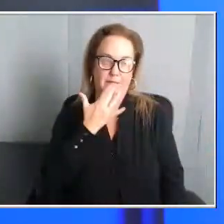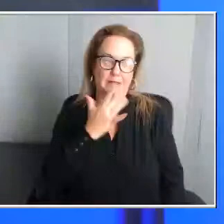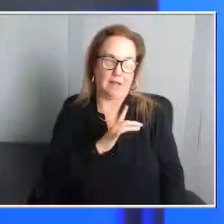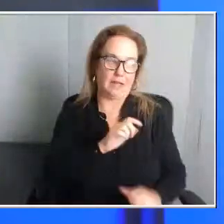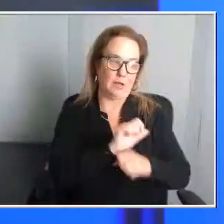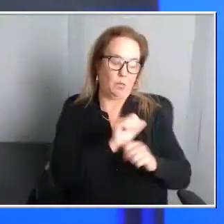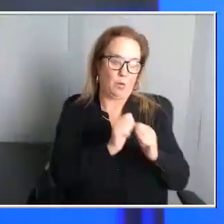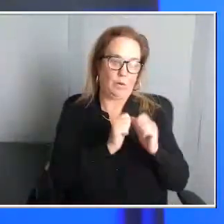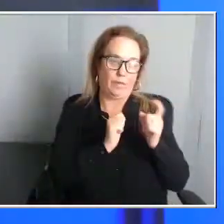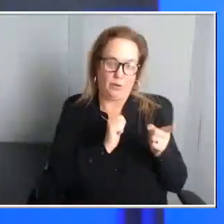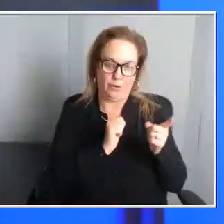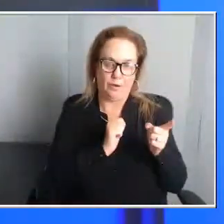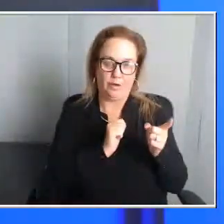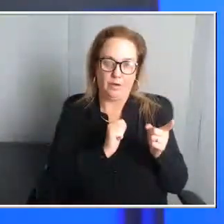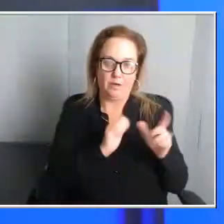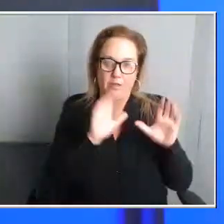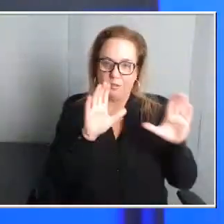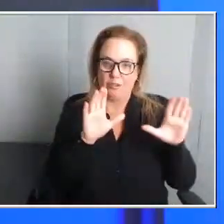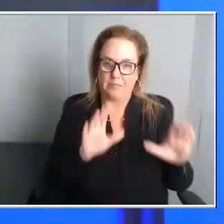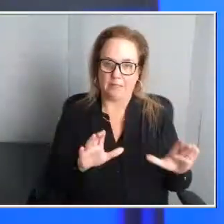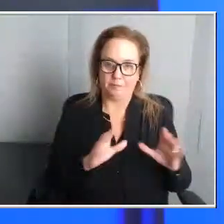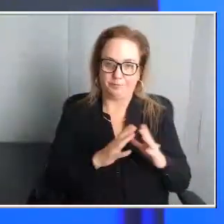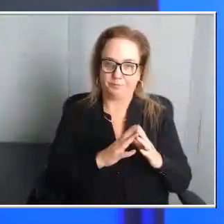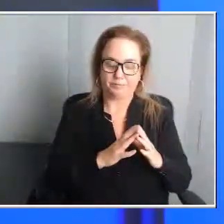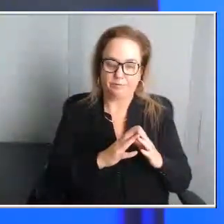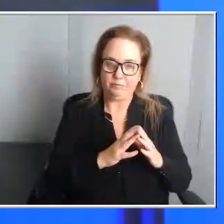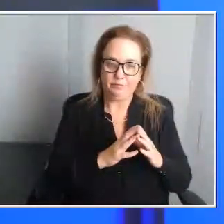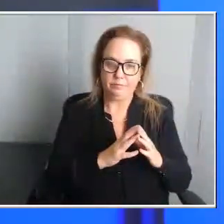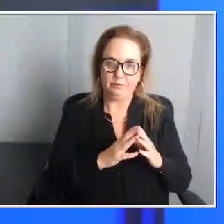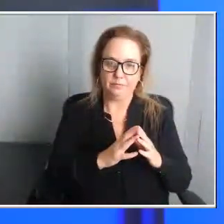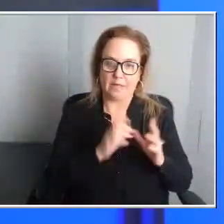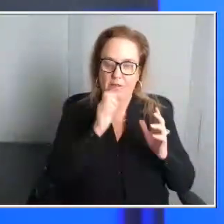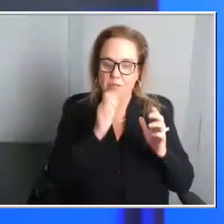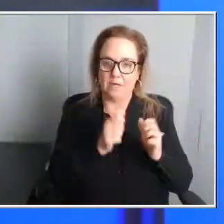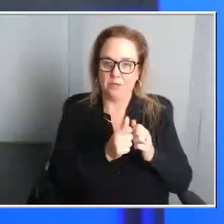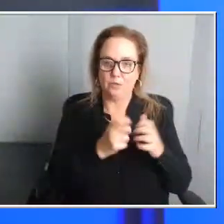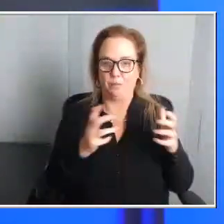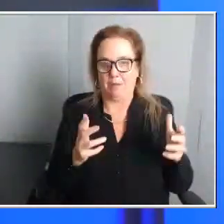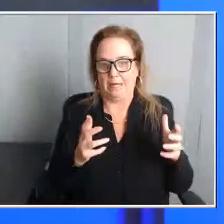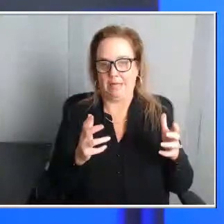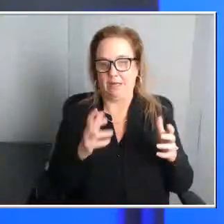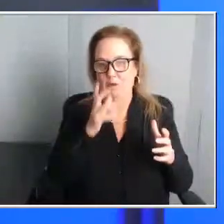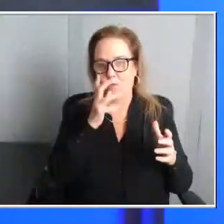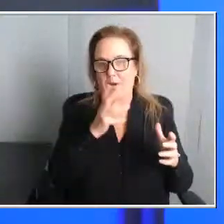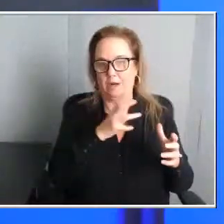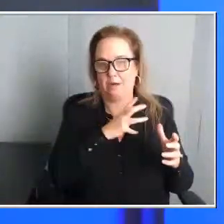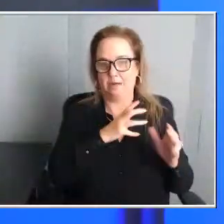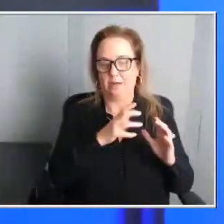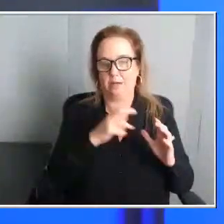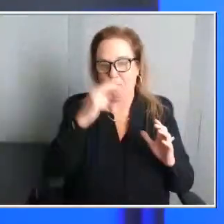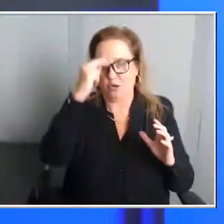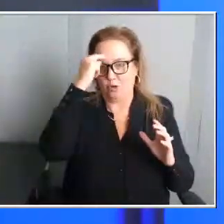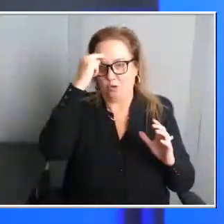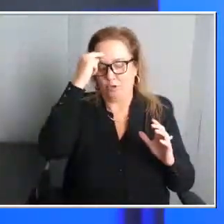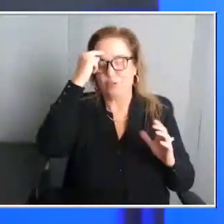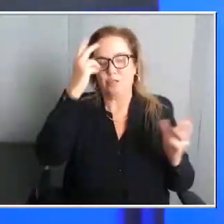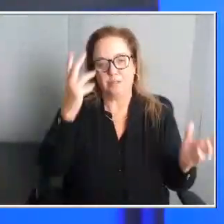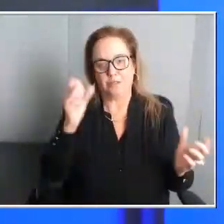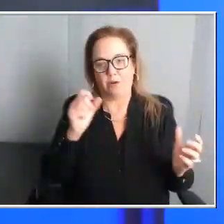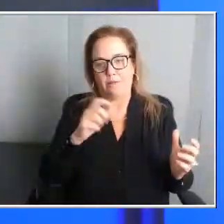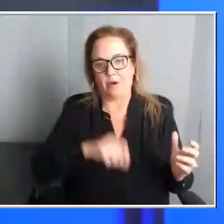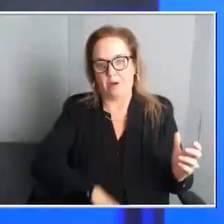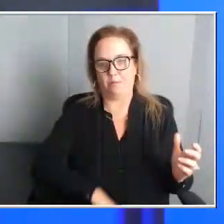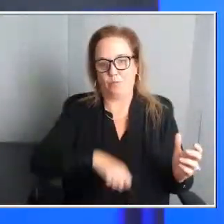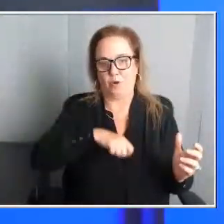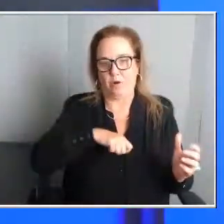her. She's excellent. There's not too many women neurosurgeons, and so I'm very proud that we